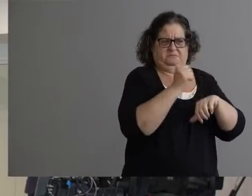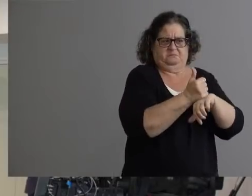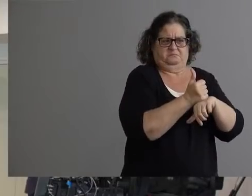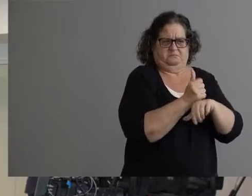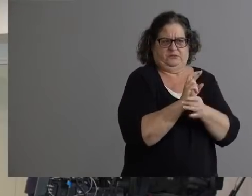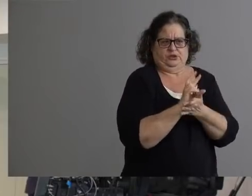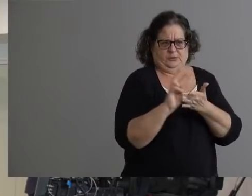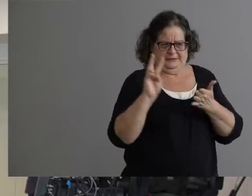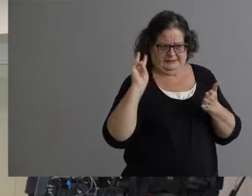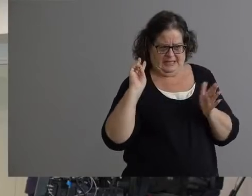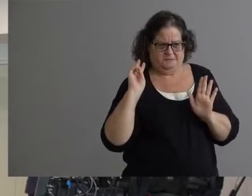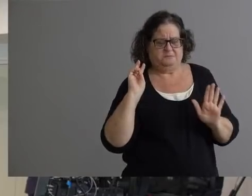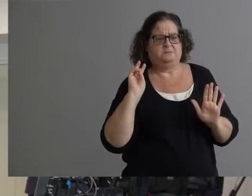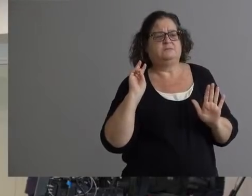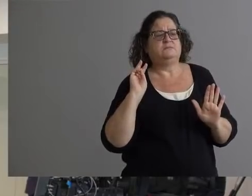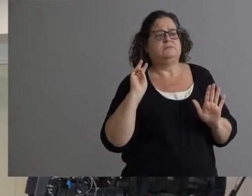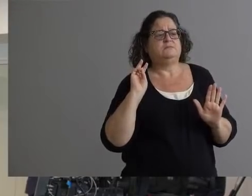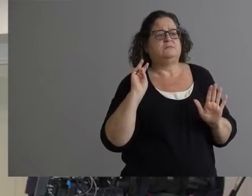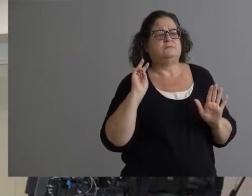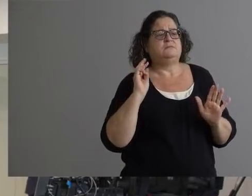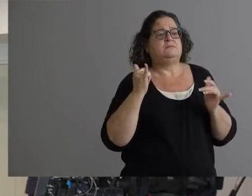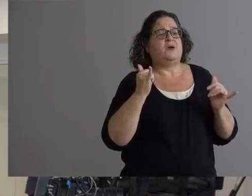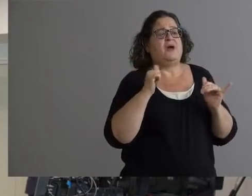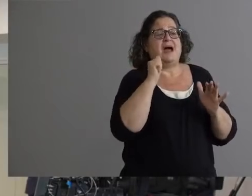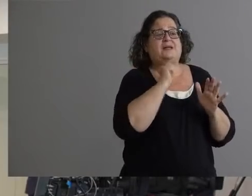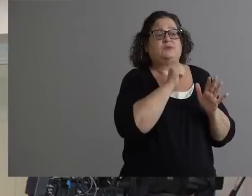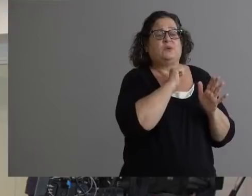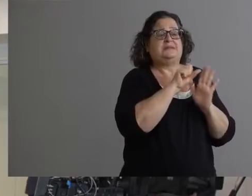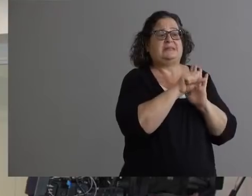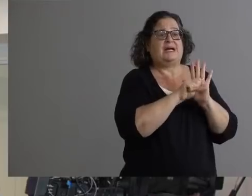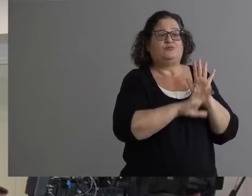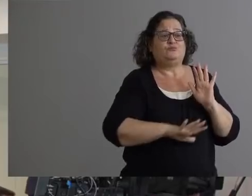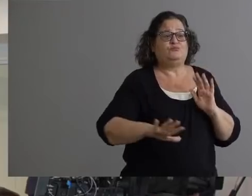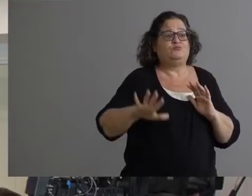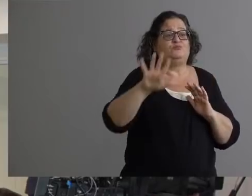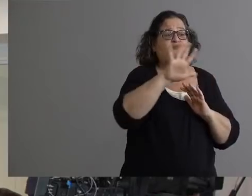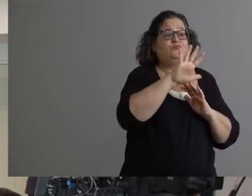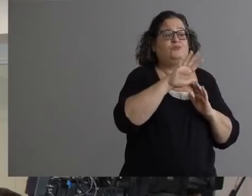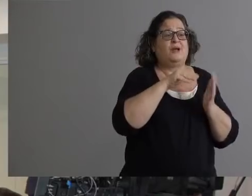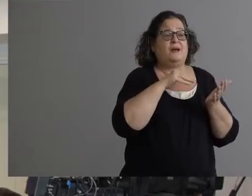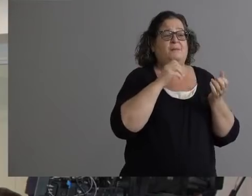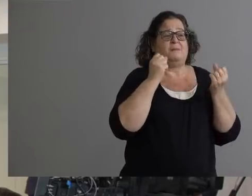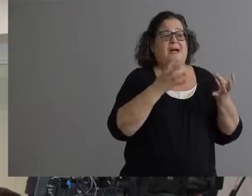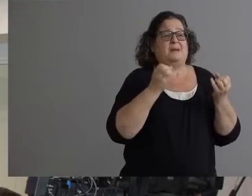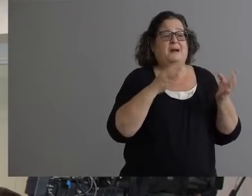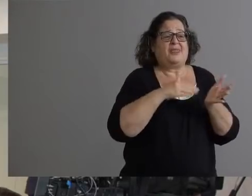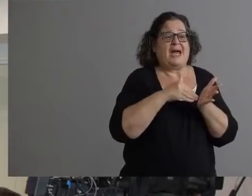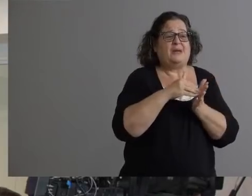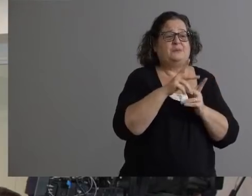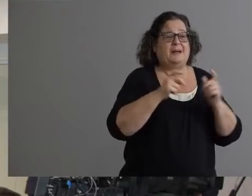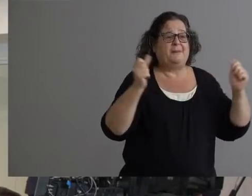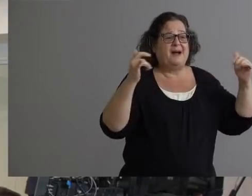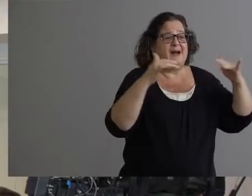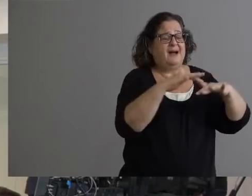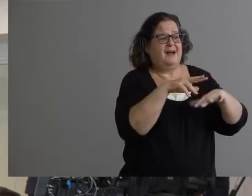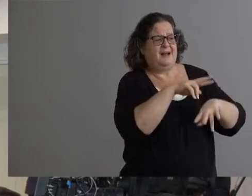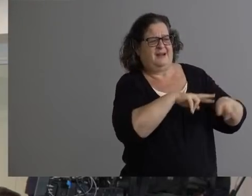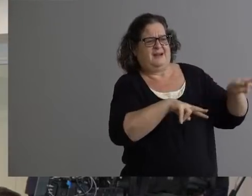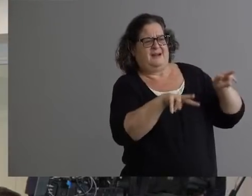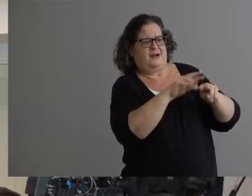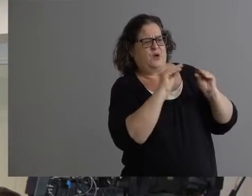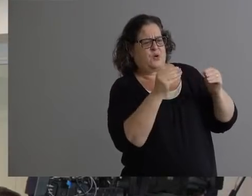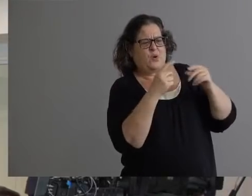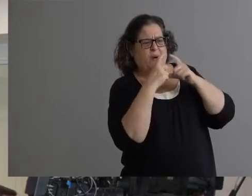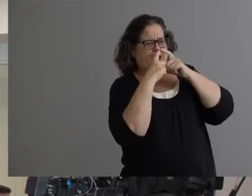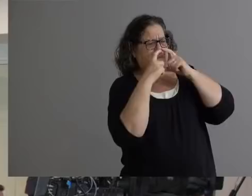Prescott Rodeo, thousands of people, most of them not wearing masks, crammed together. Does that suggest that we need a statewide ordinance and that what's in effect now is just kind of